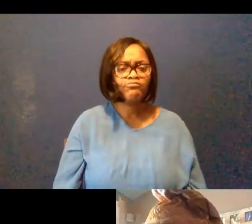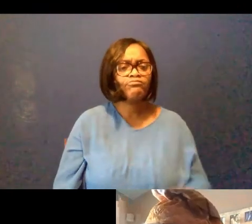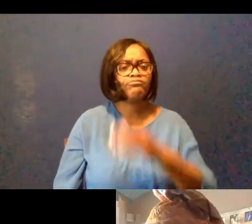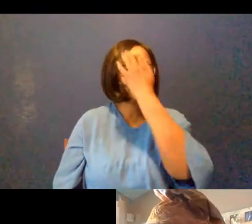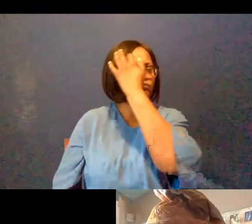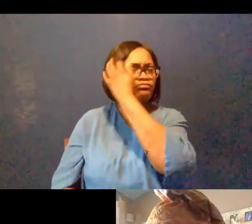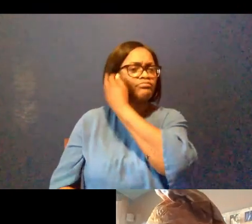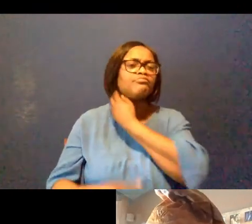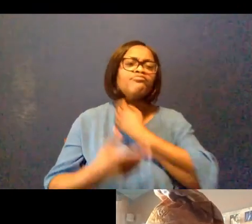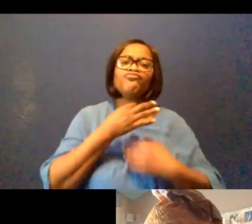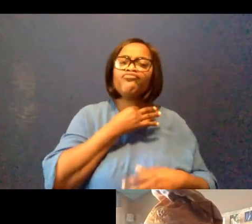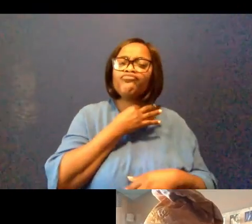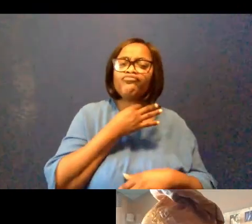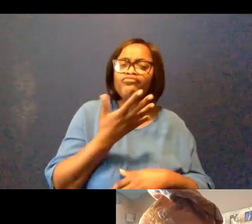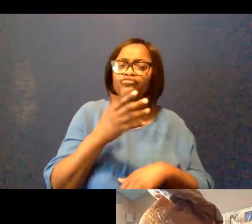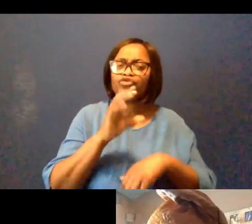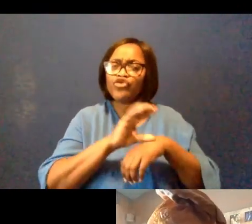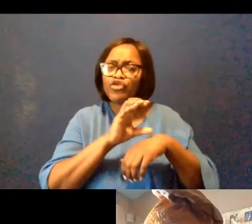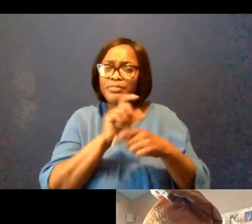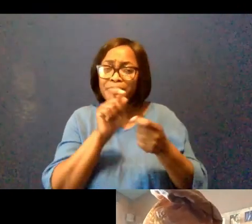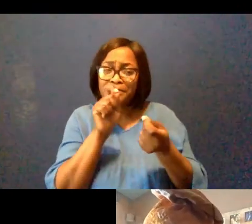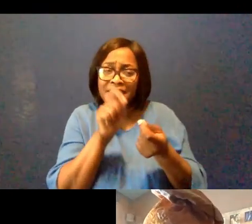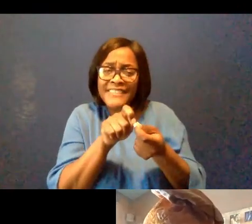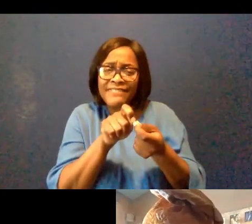discussion for